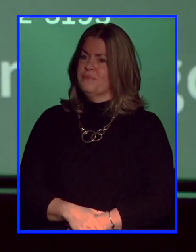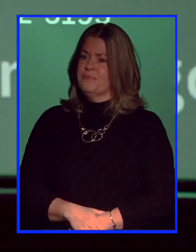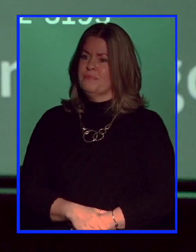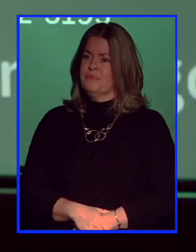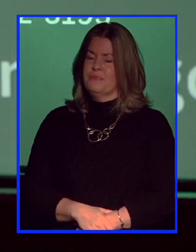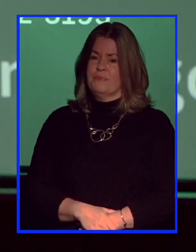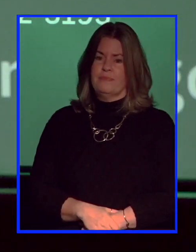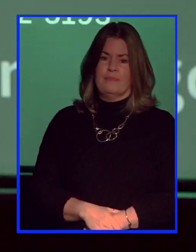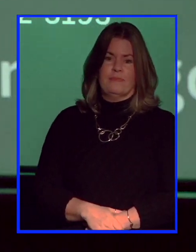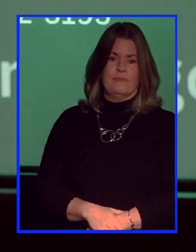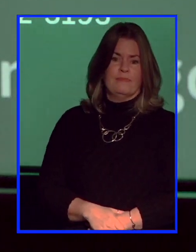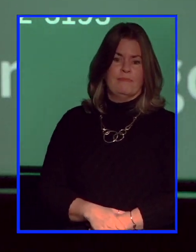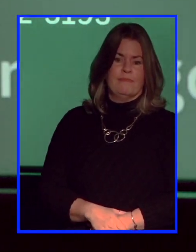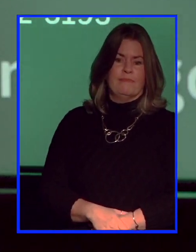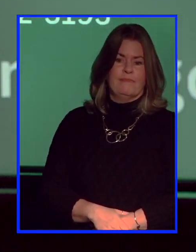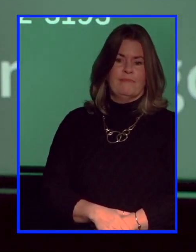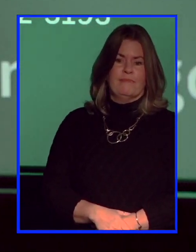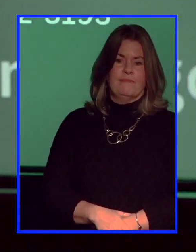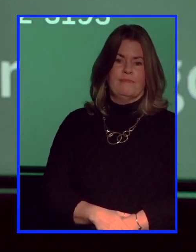come on. Yeah.